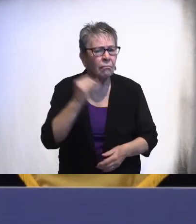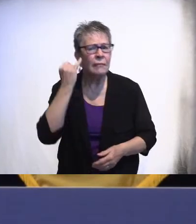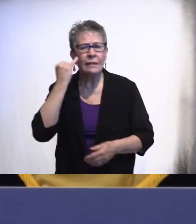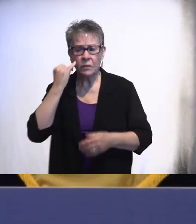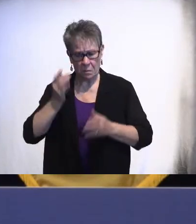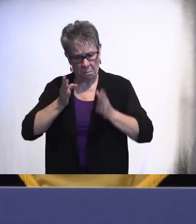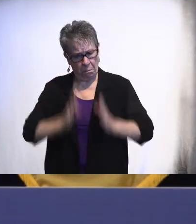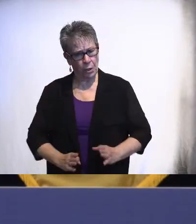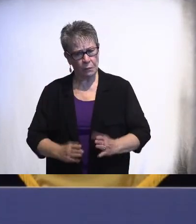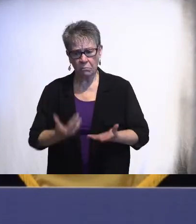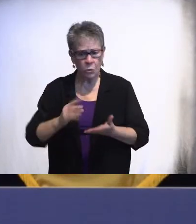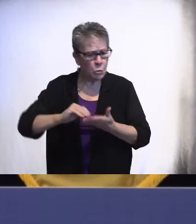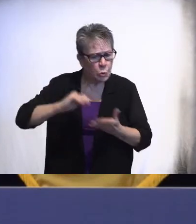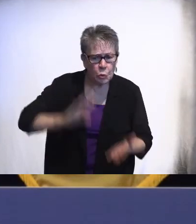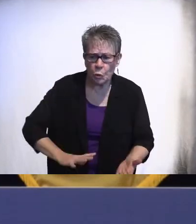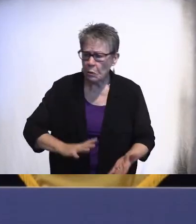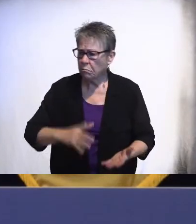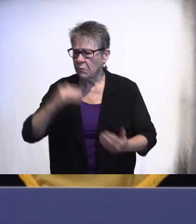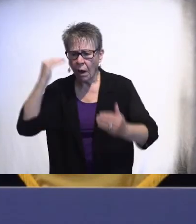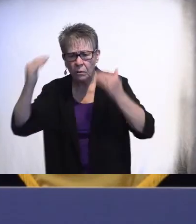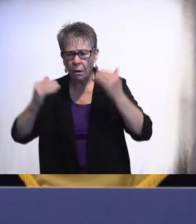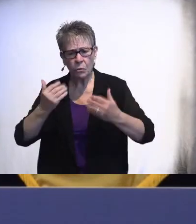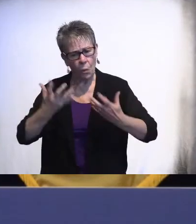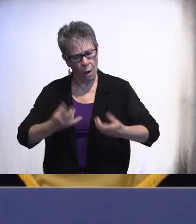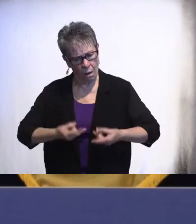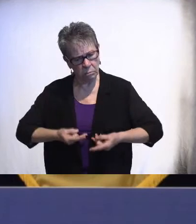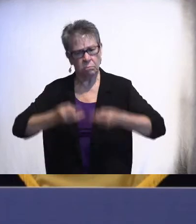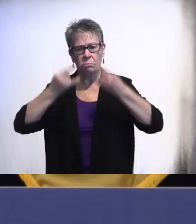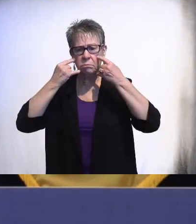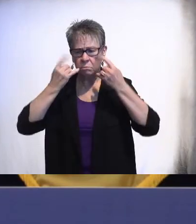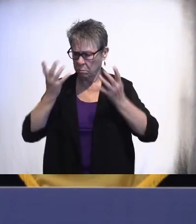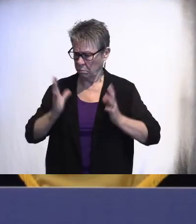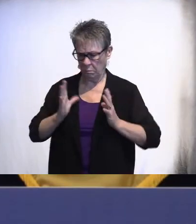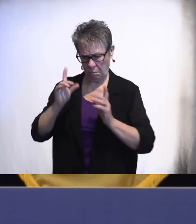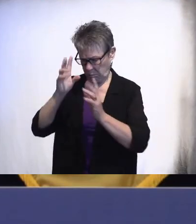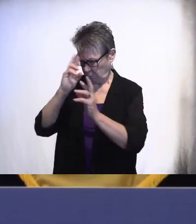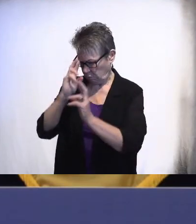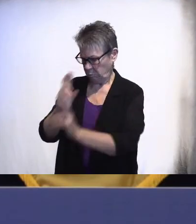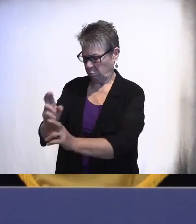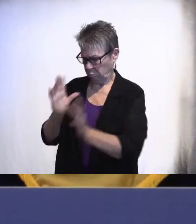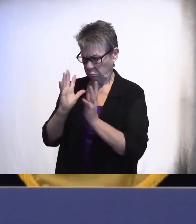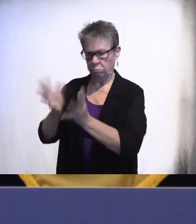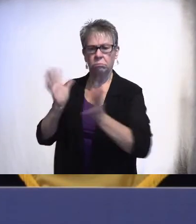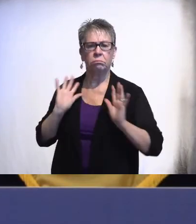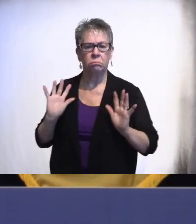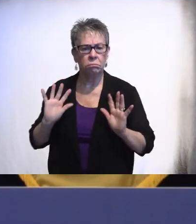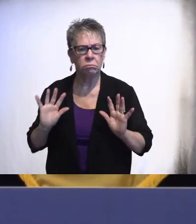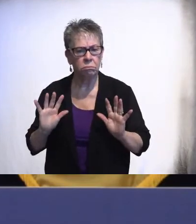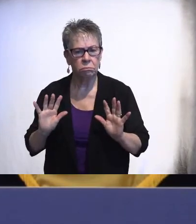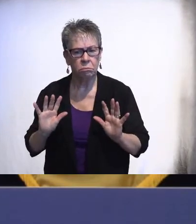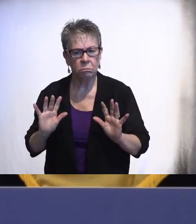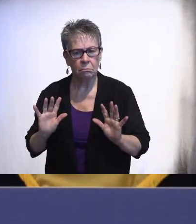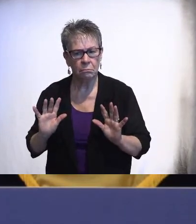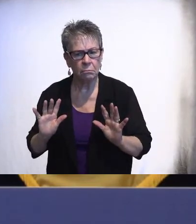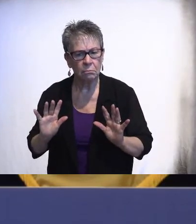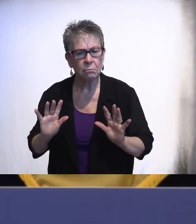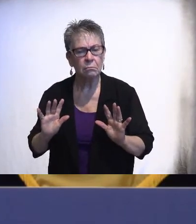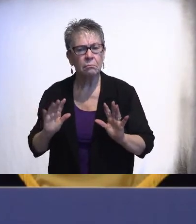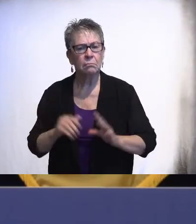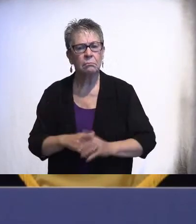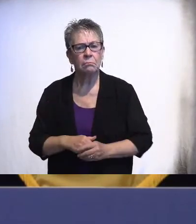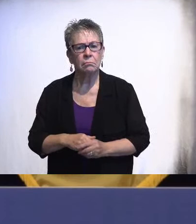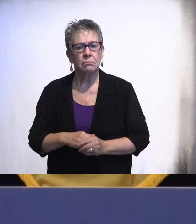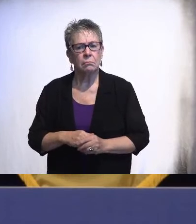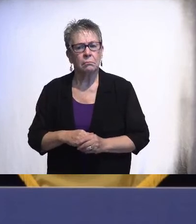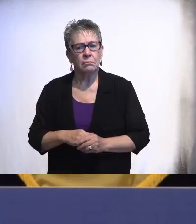Listen, we're trying to get, given all the unpopular decisions I made when politics was really on the front burner. I think